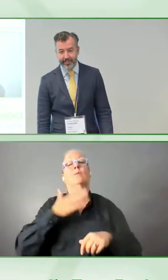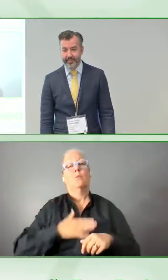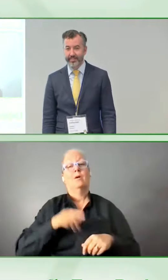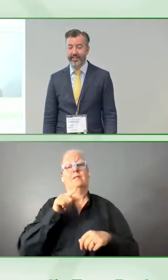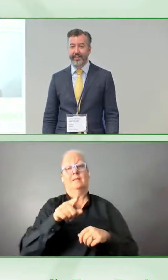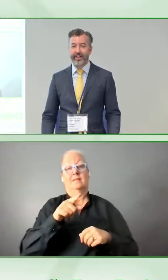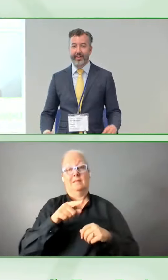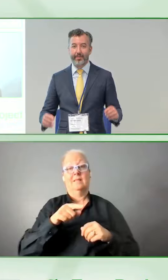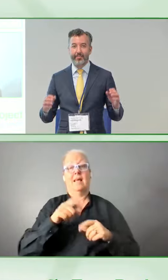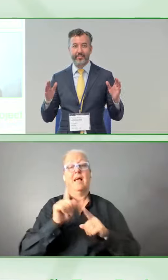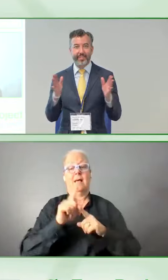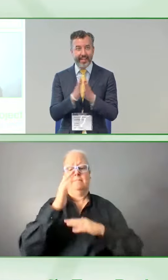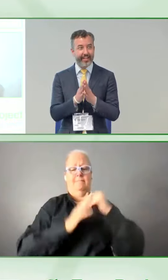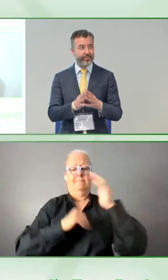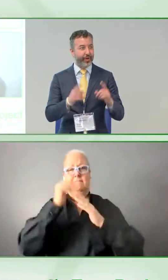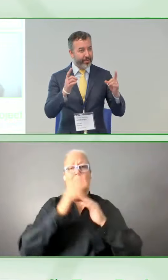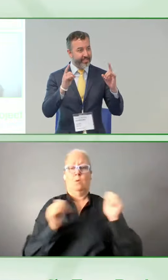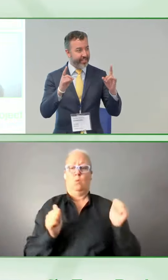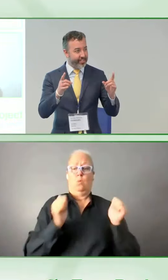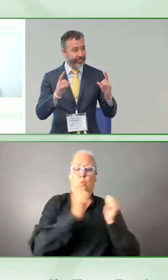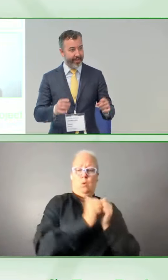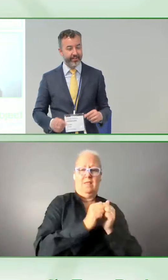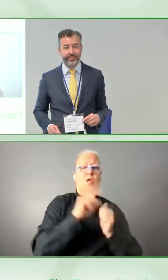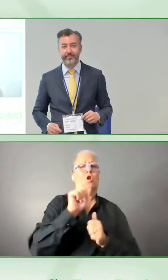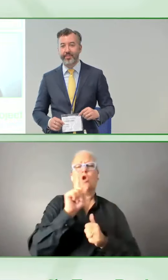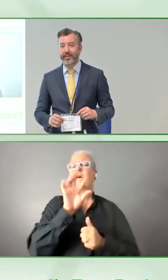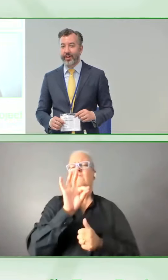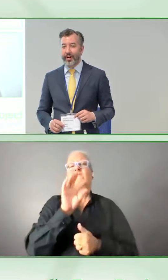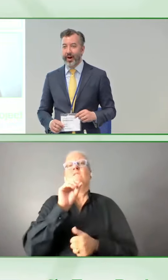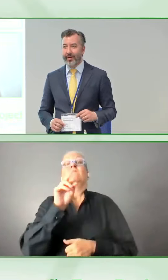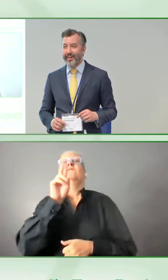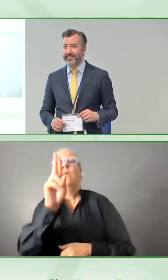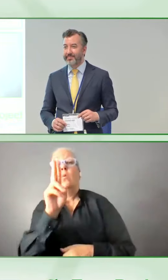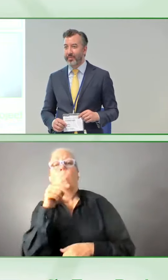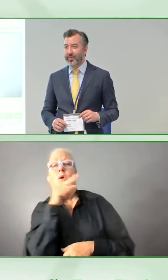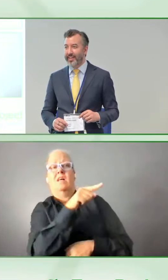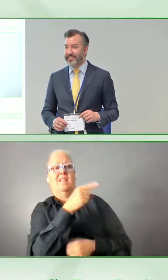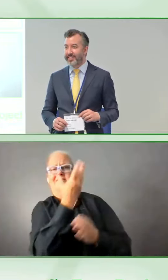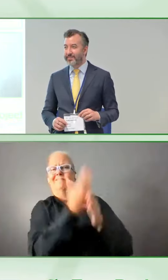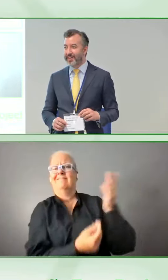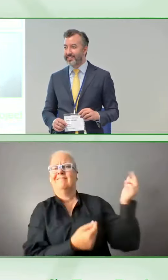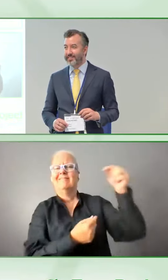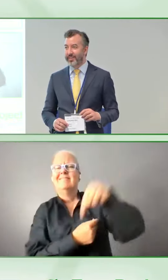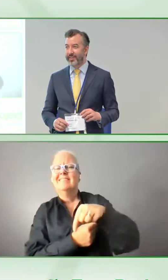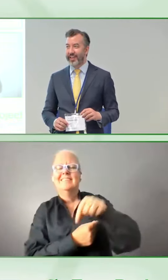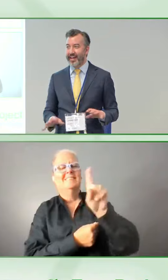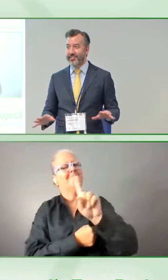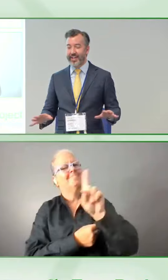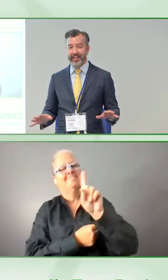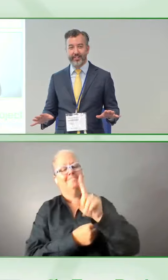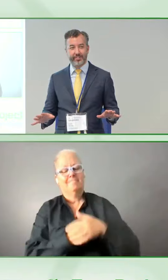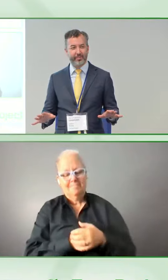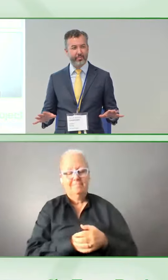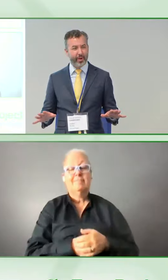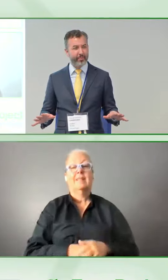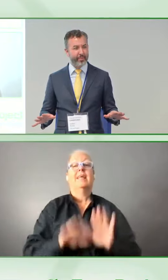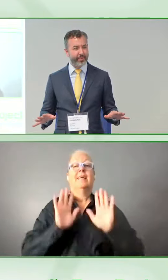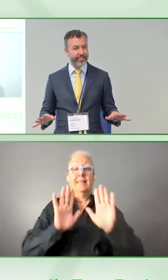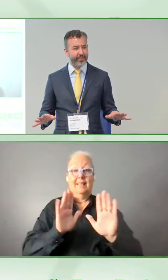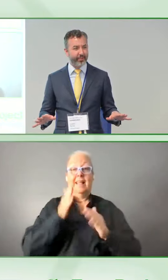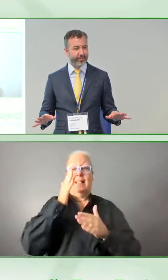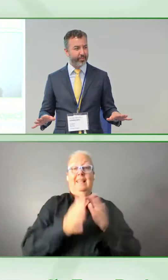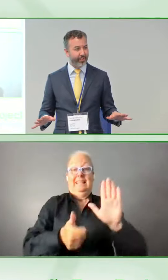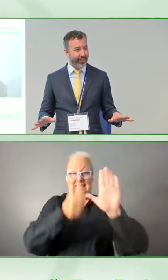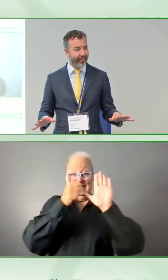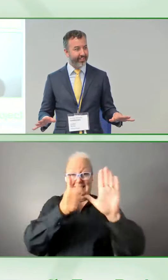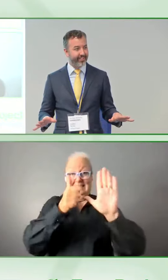Amazing, amazing. Yes, representation matters. All right, we've got 6 minutes. Last challenge, probably the